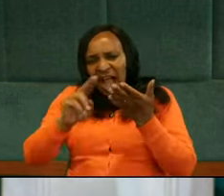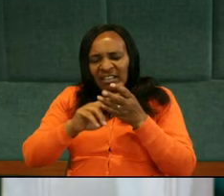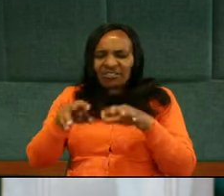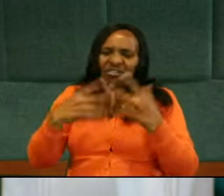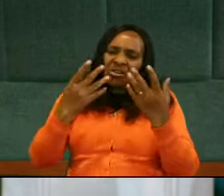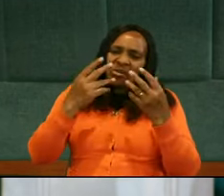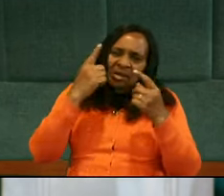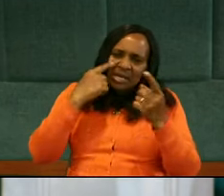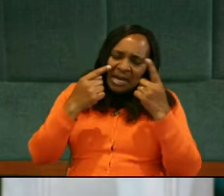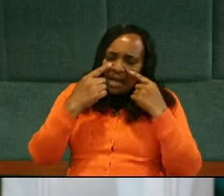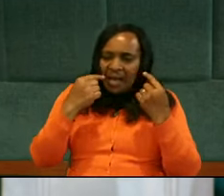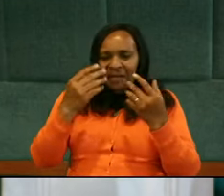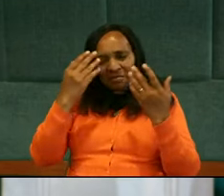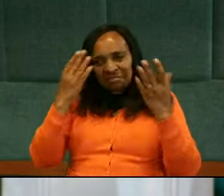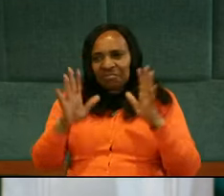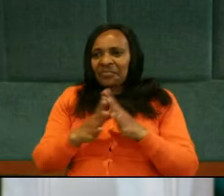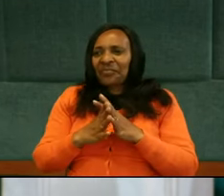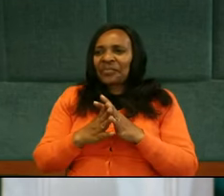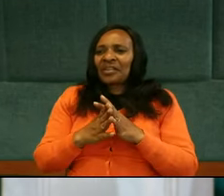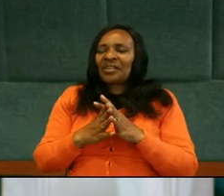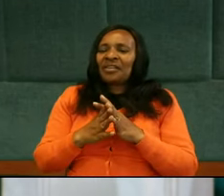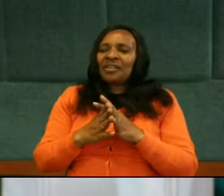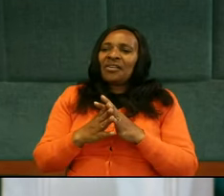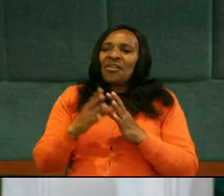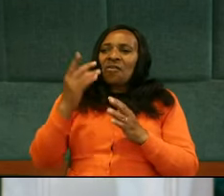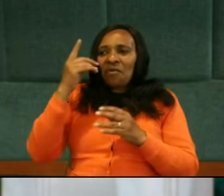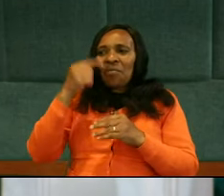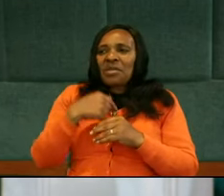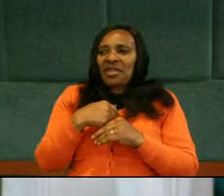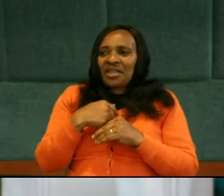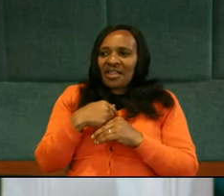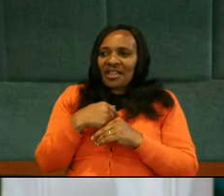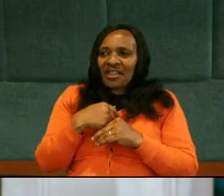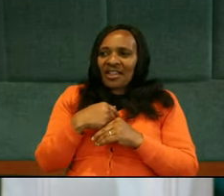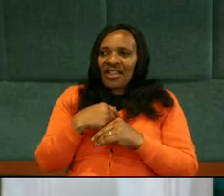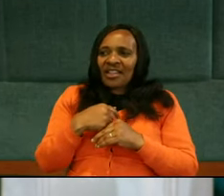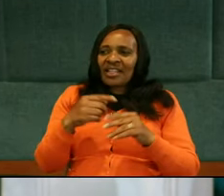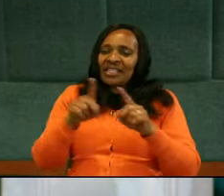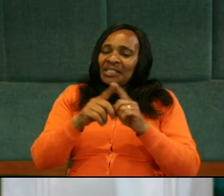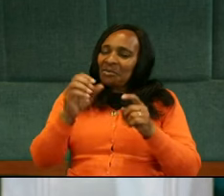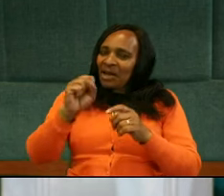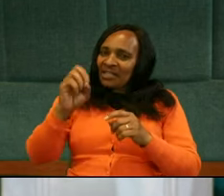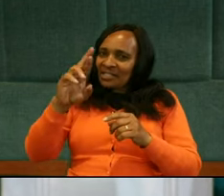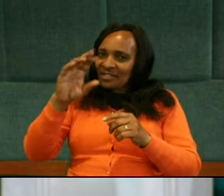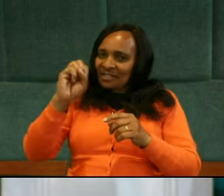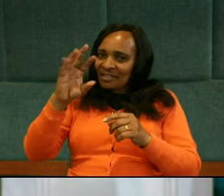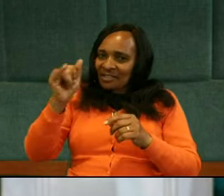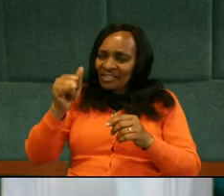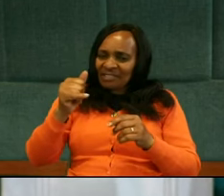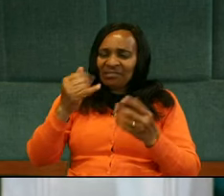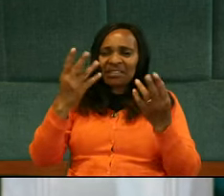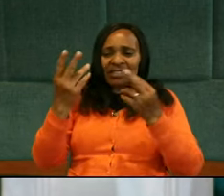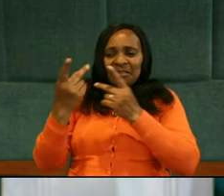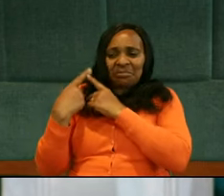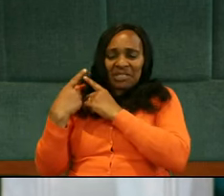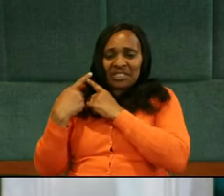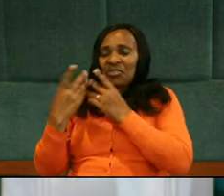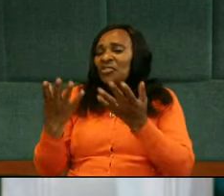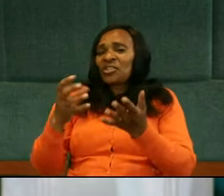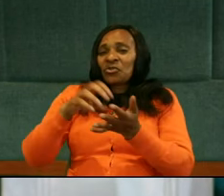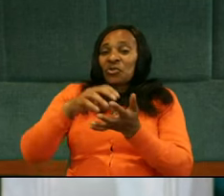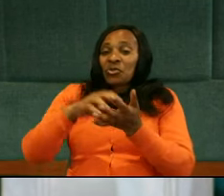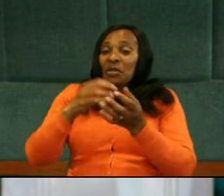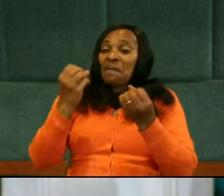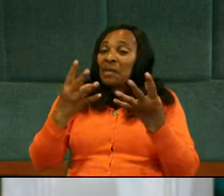something. I don't know. Uh-huh. What about you, Flex? Well, for me, as Ashley said, also me depends on the situation. Mm-hmm. But most of the